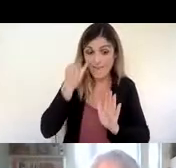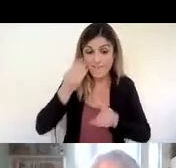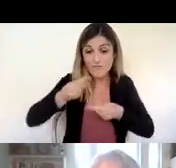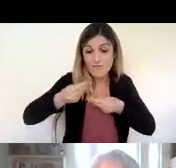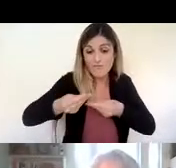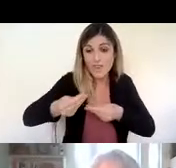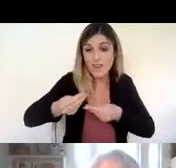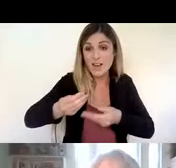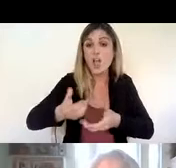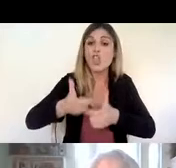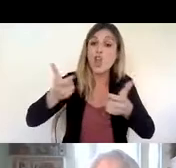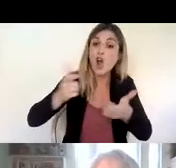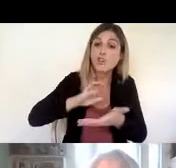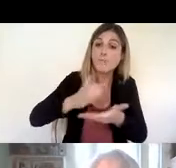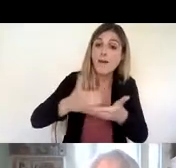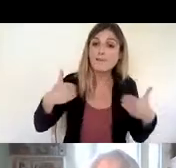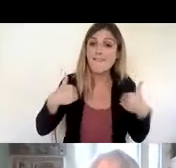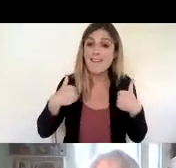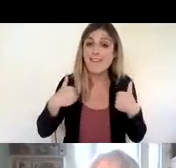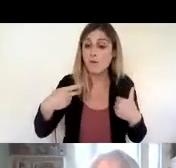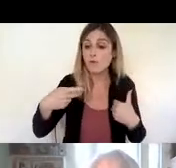to subjects,